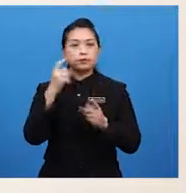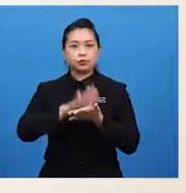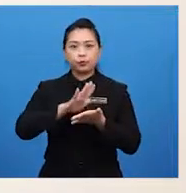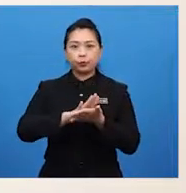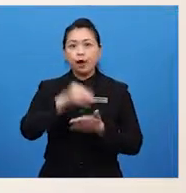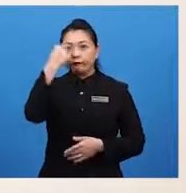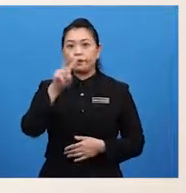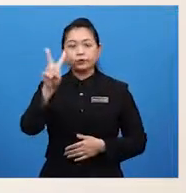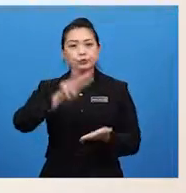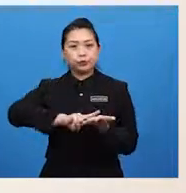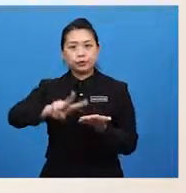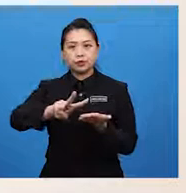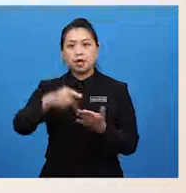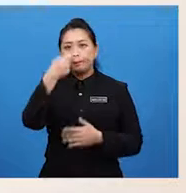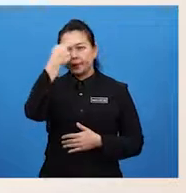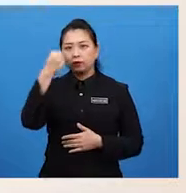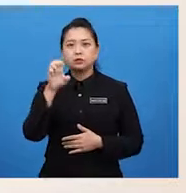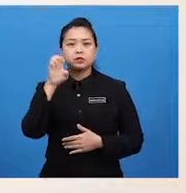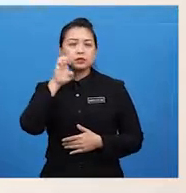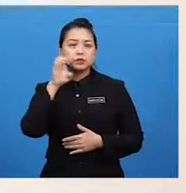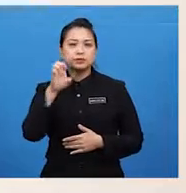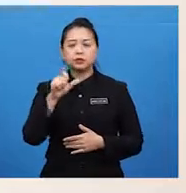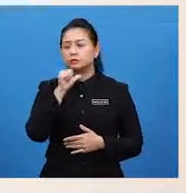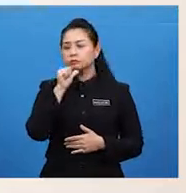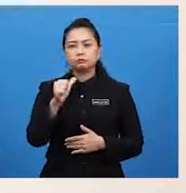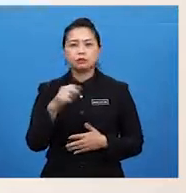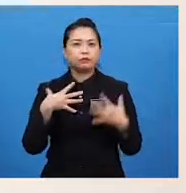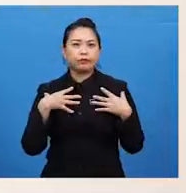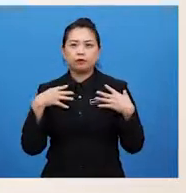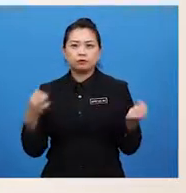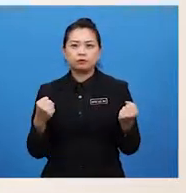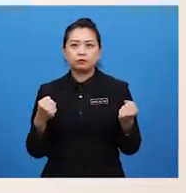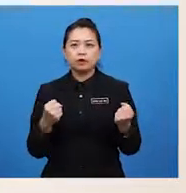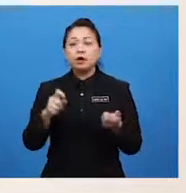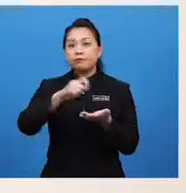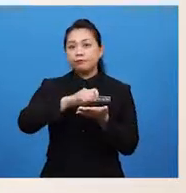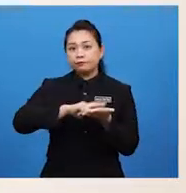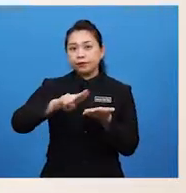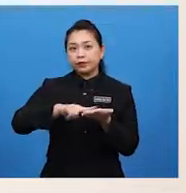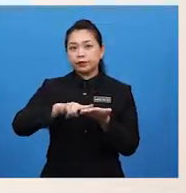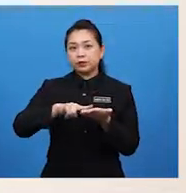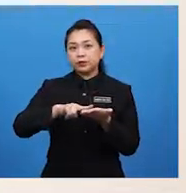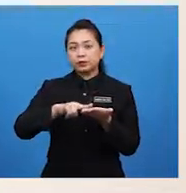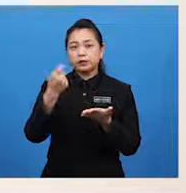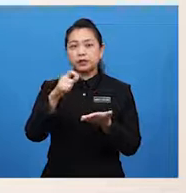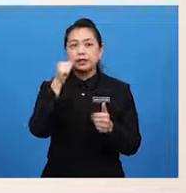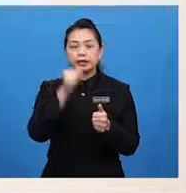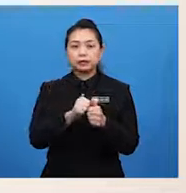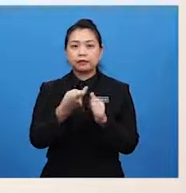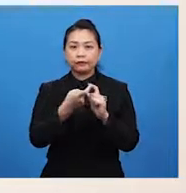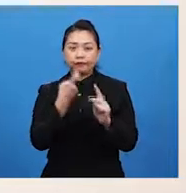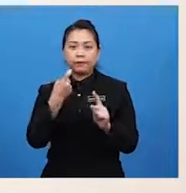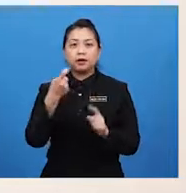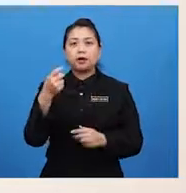for 2 weeks because she was not well. Read the letter from her asking about